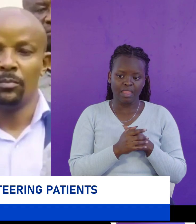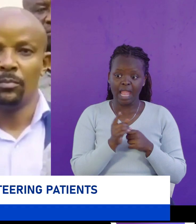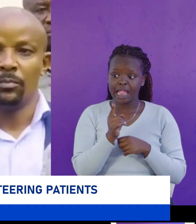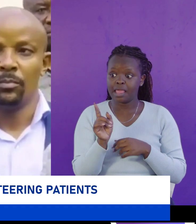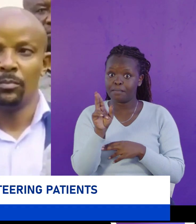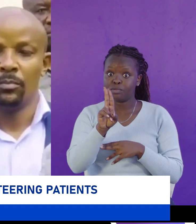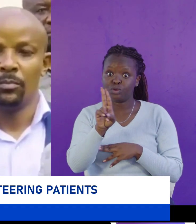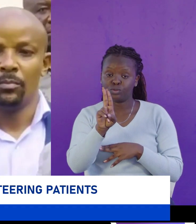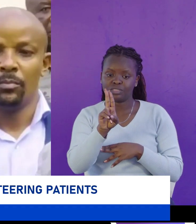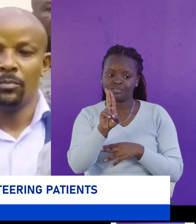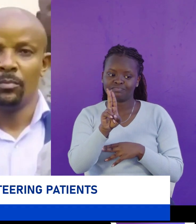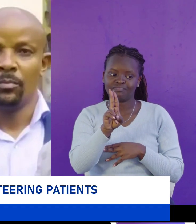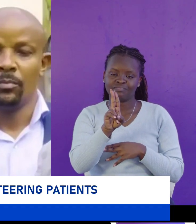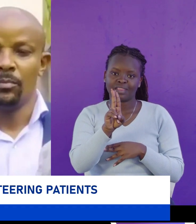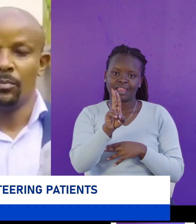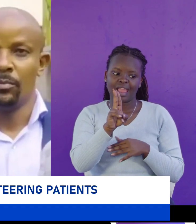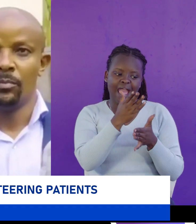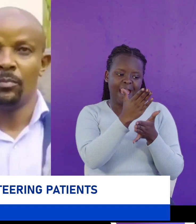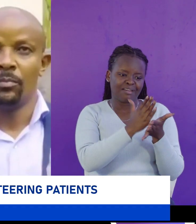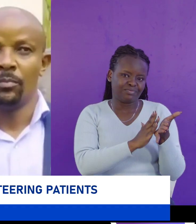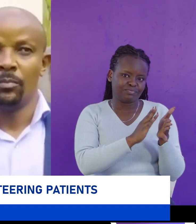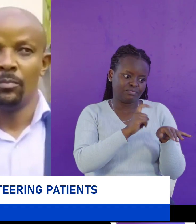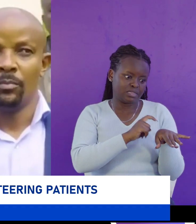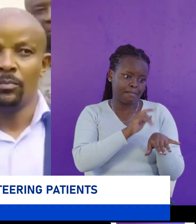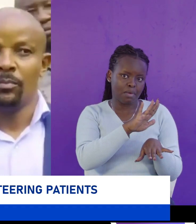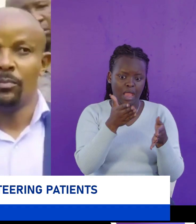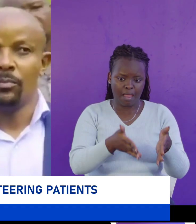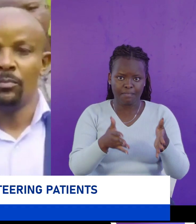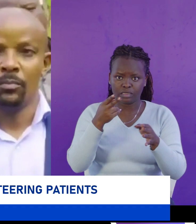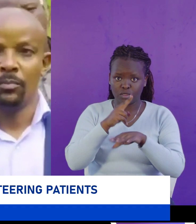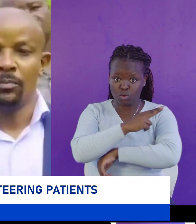an eighth of their time here in the hospitals, and the rest of the time,